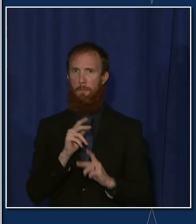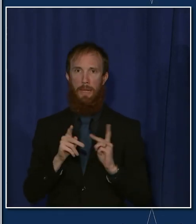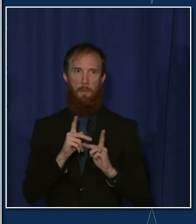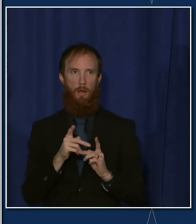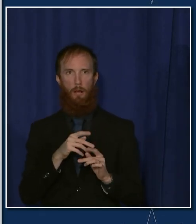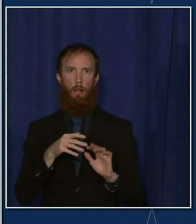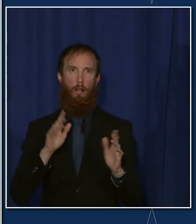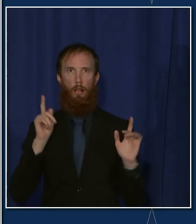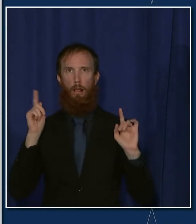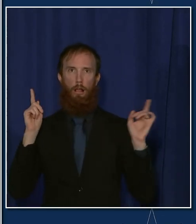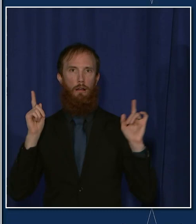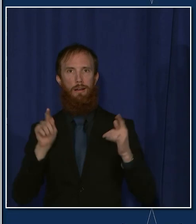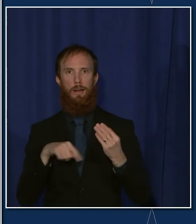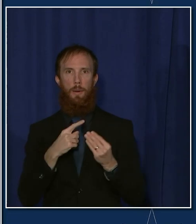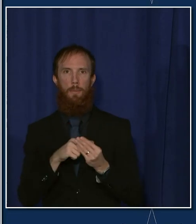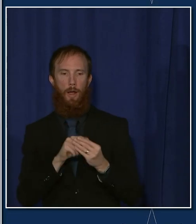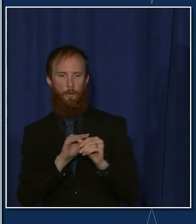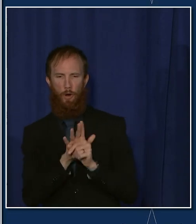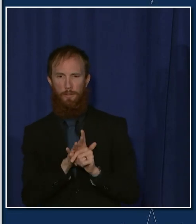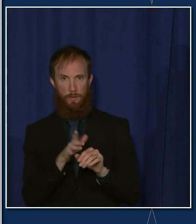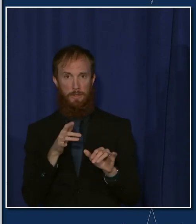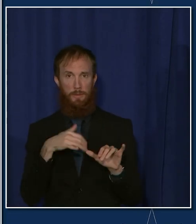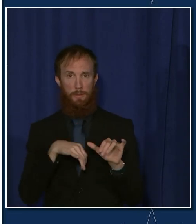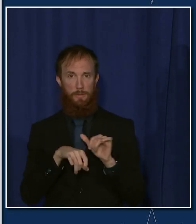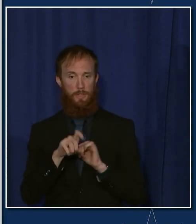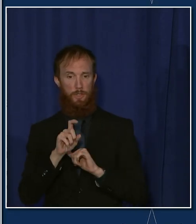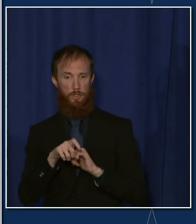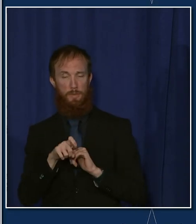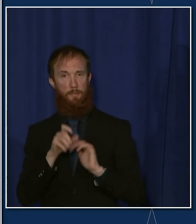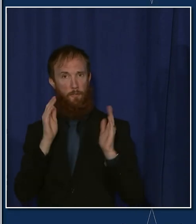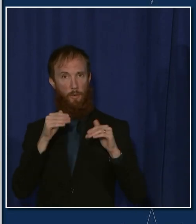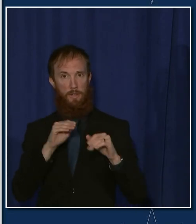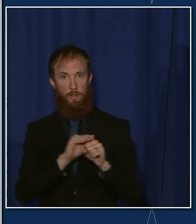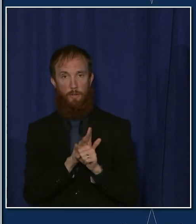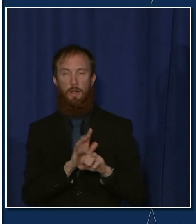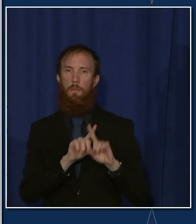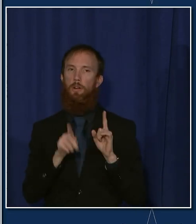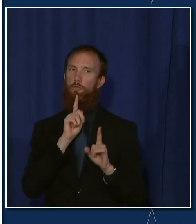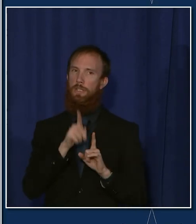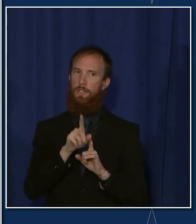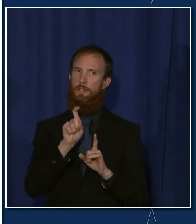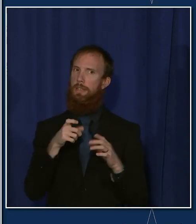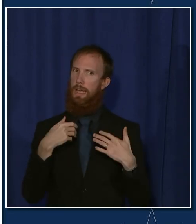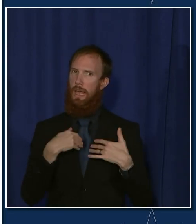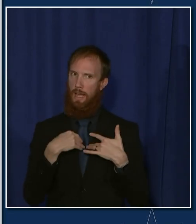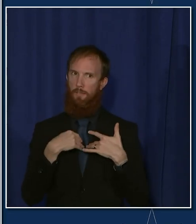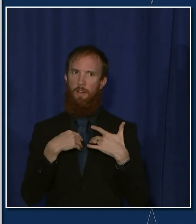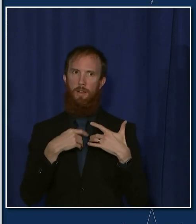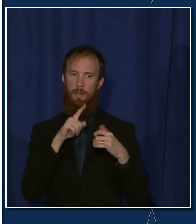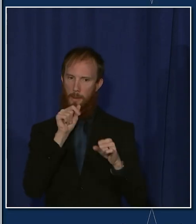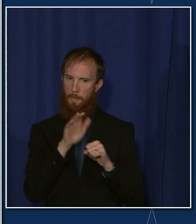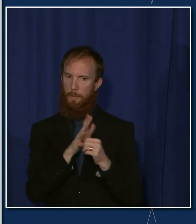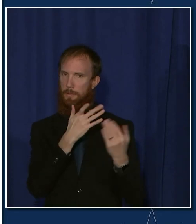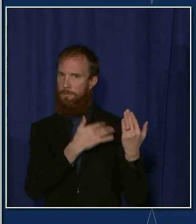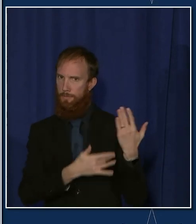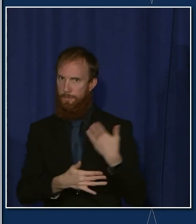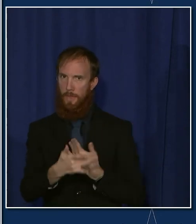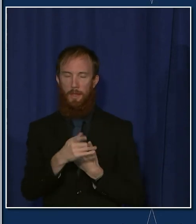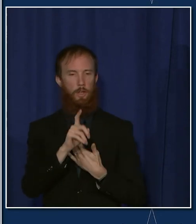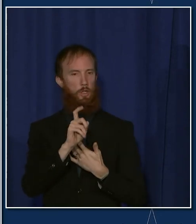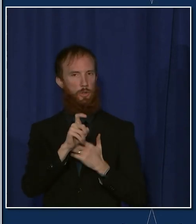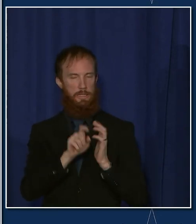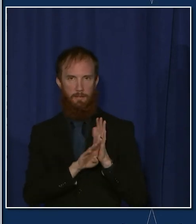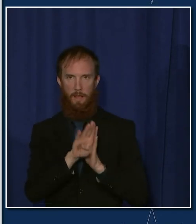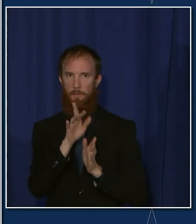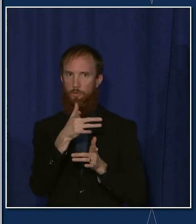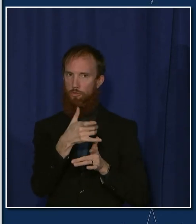should be, but unless you make a long-term commitment that people can measure, then you will not build trust and you will not get